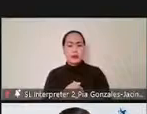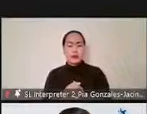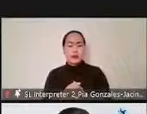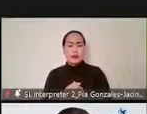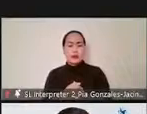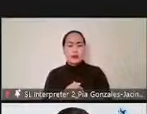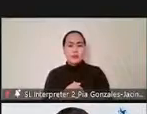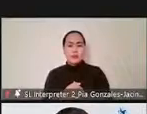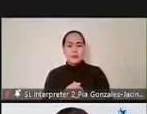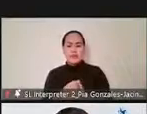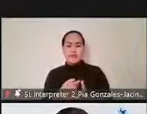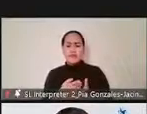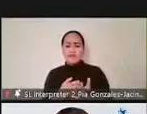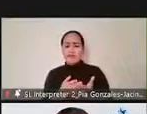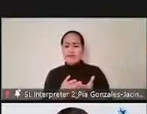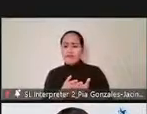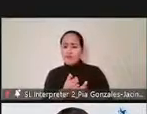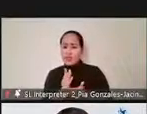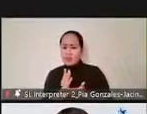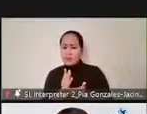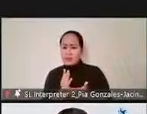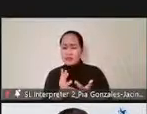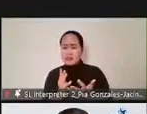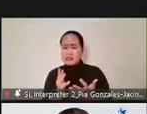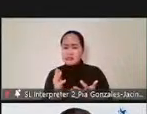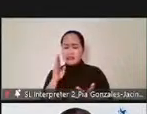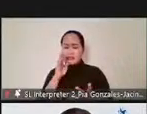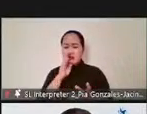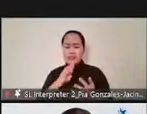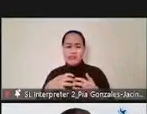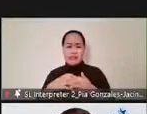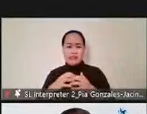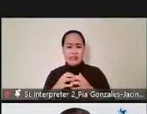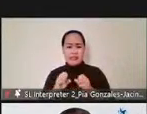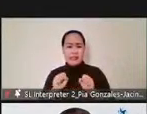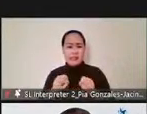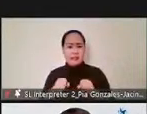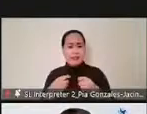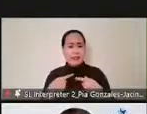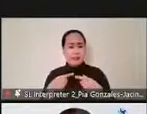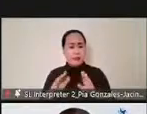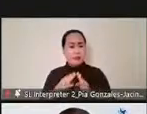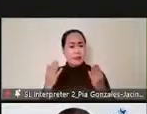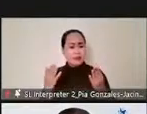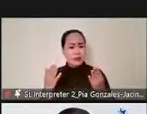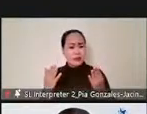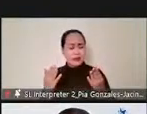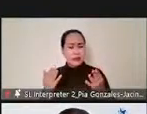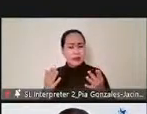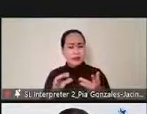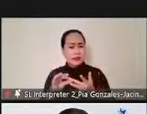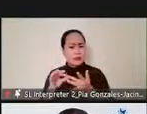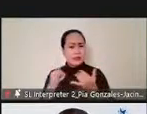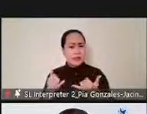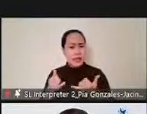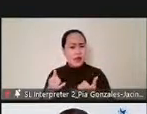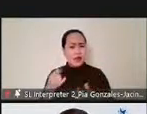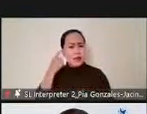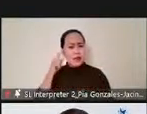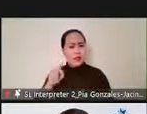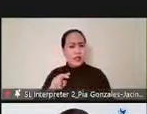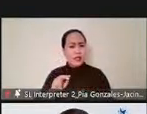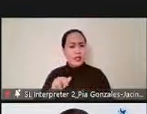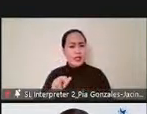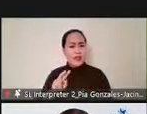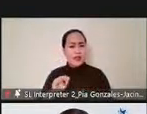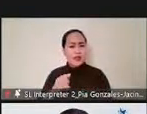Is it possible for some wrecks to be upriver from the river opening, especially for navigable rivers? How